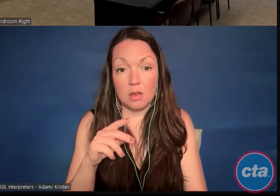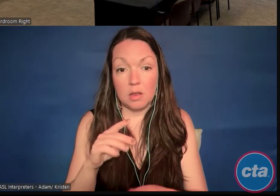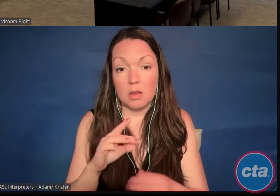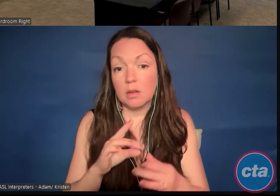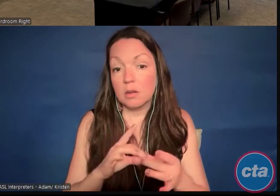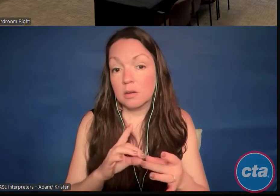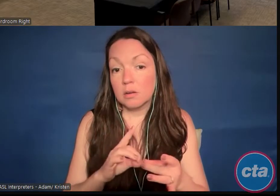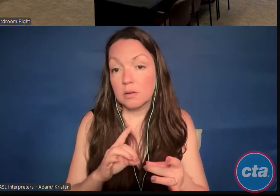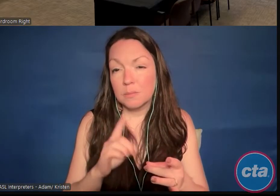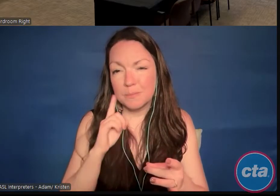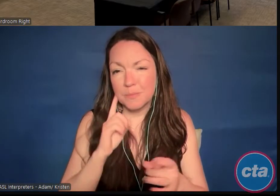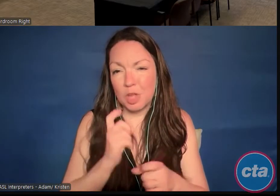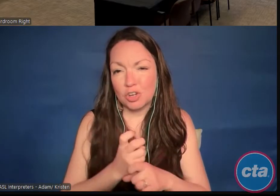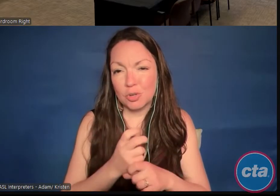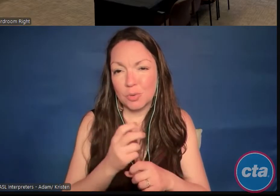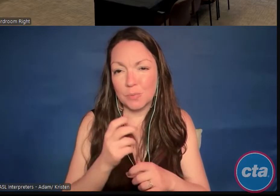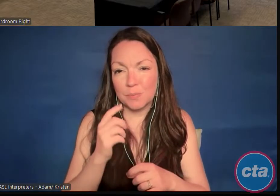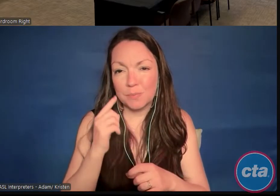to